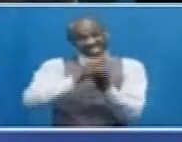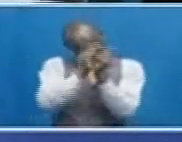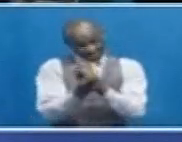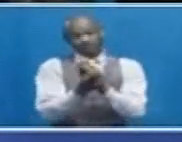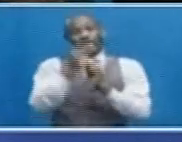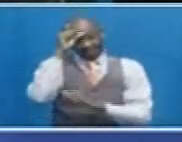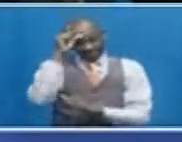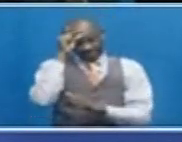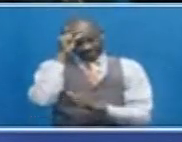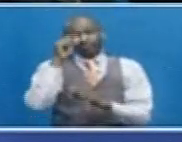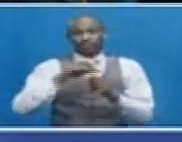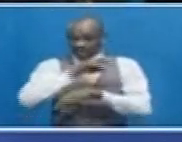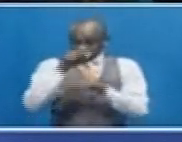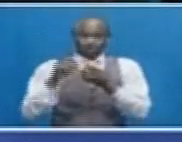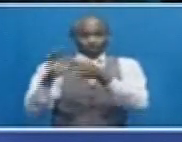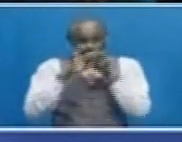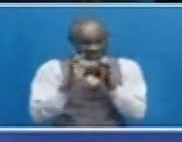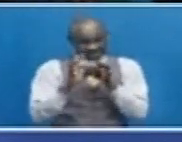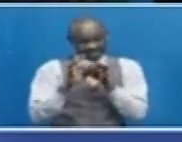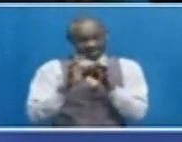government of national unity.